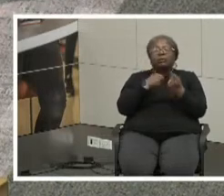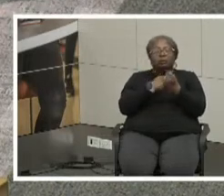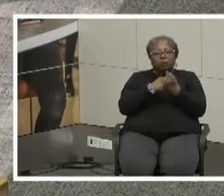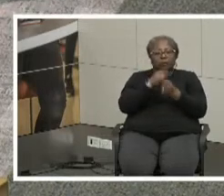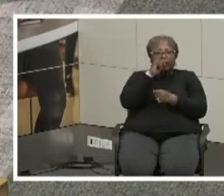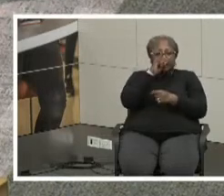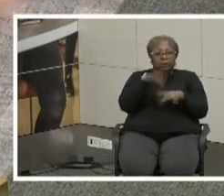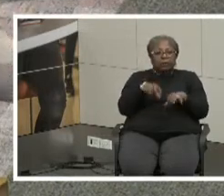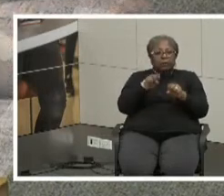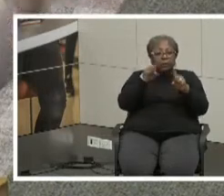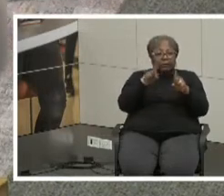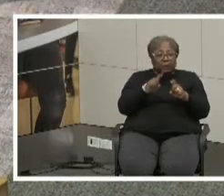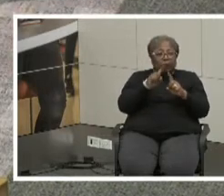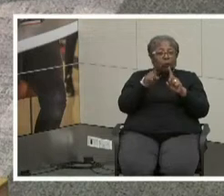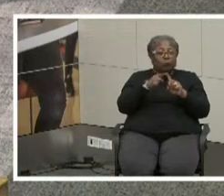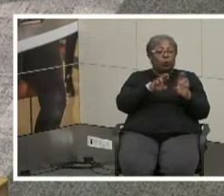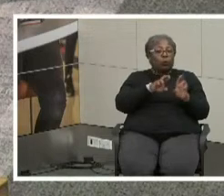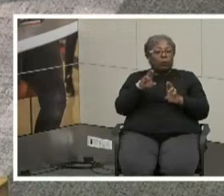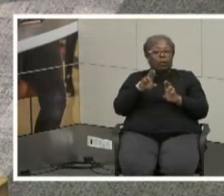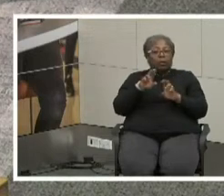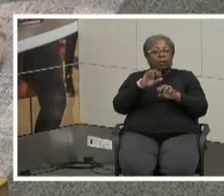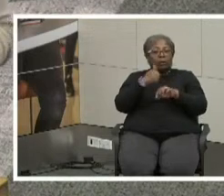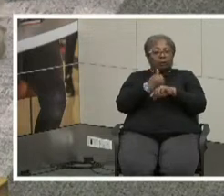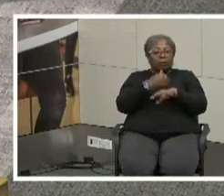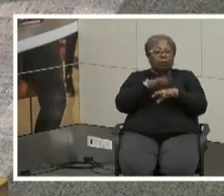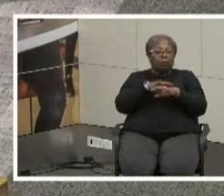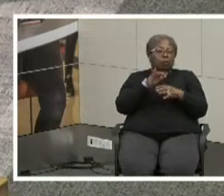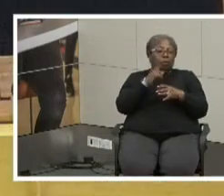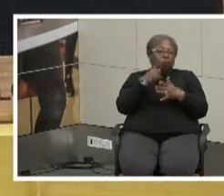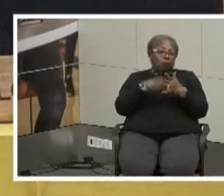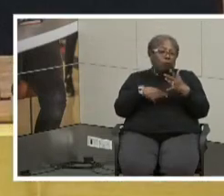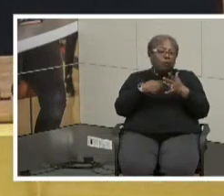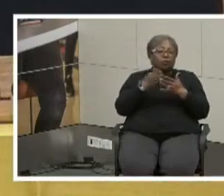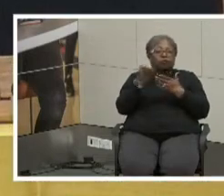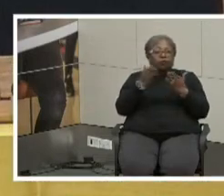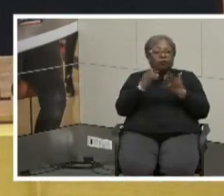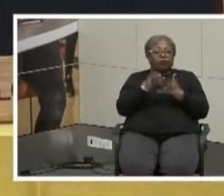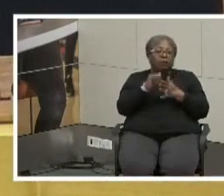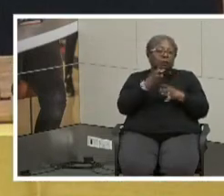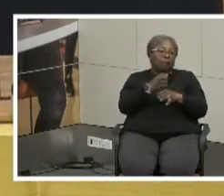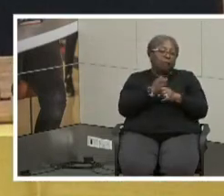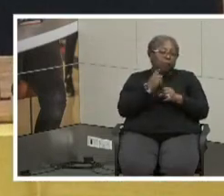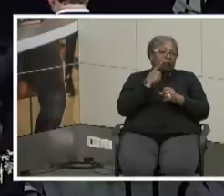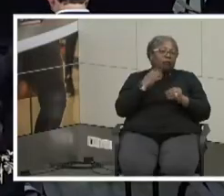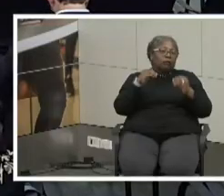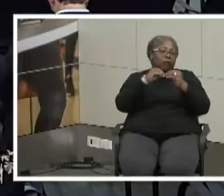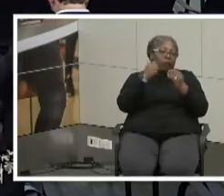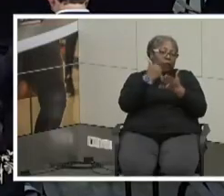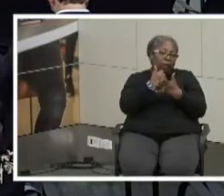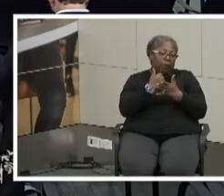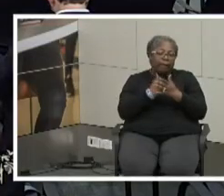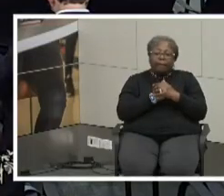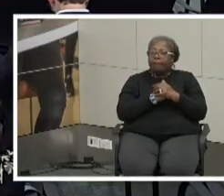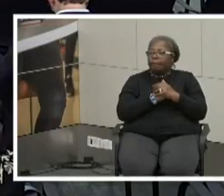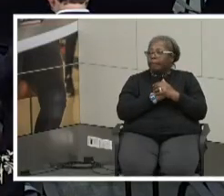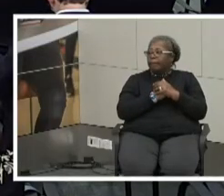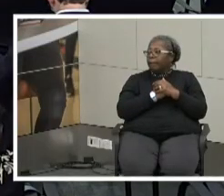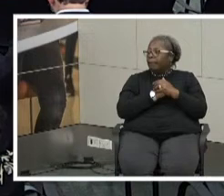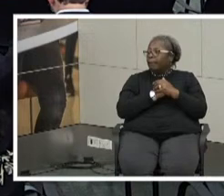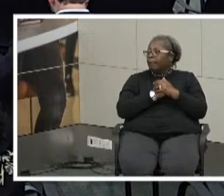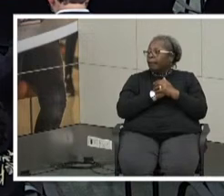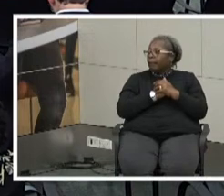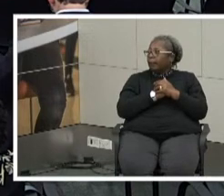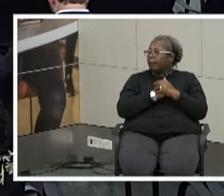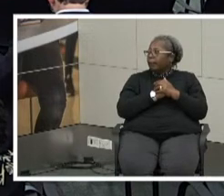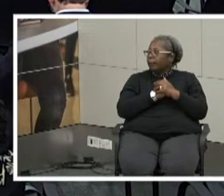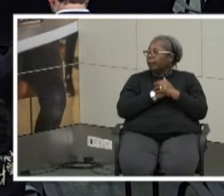right when they were ready based on that targeted remediation that they were receiving thank you Miss slender